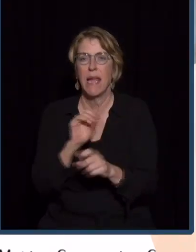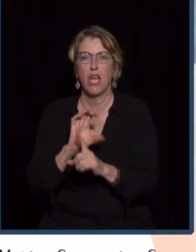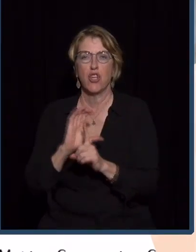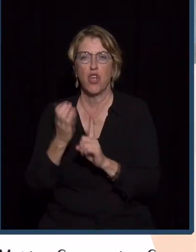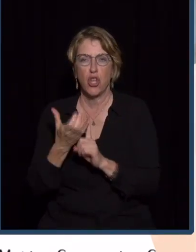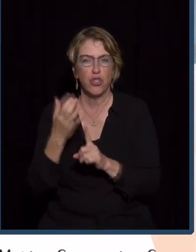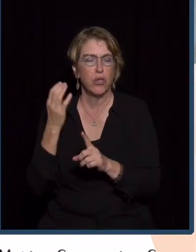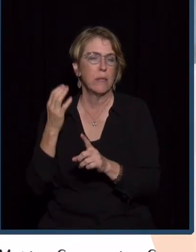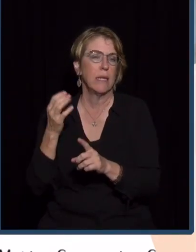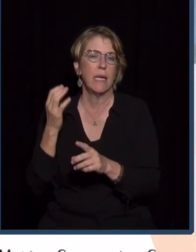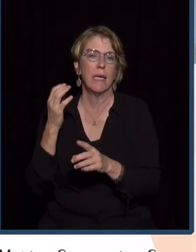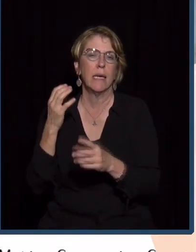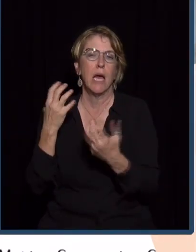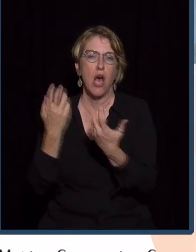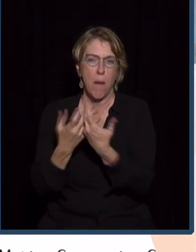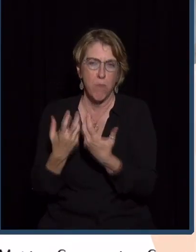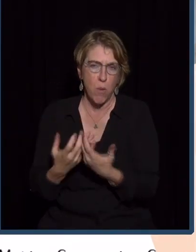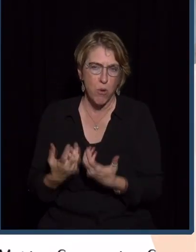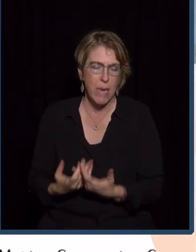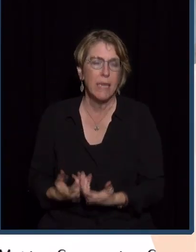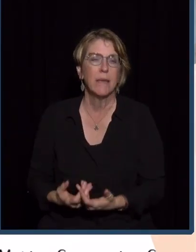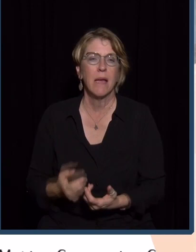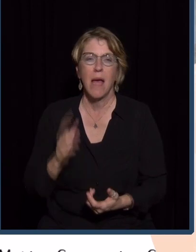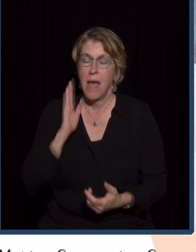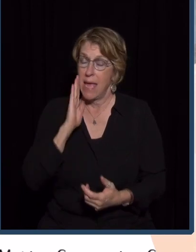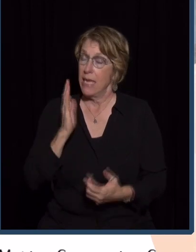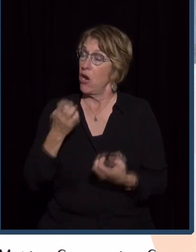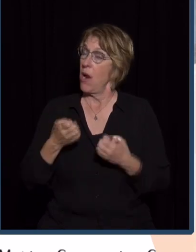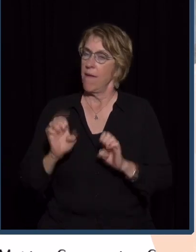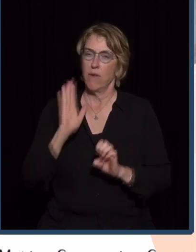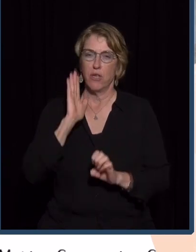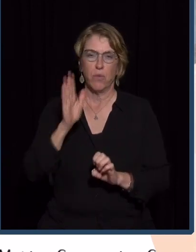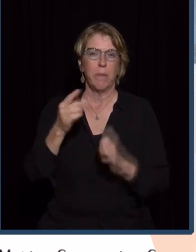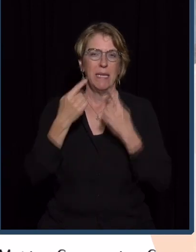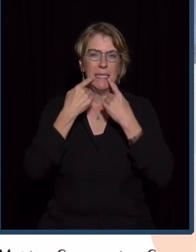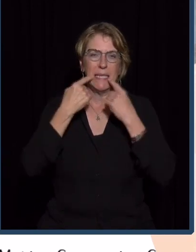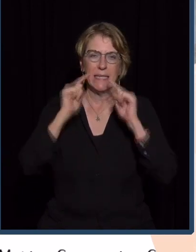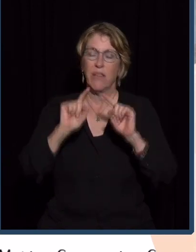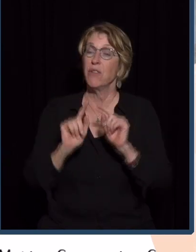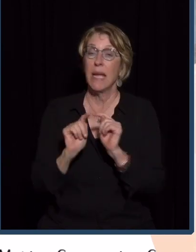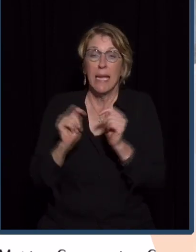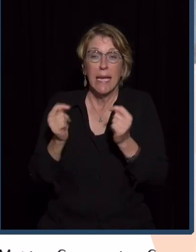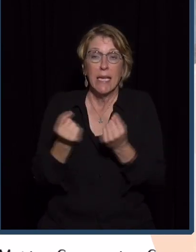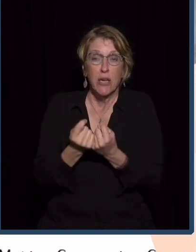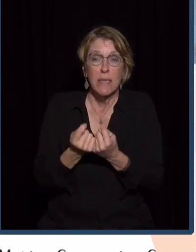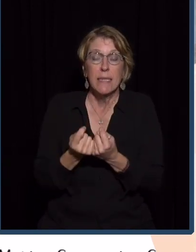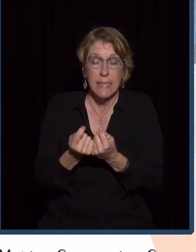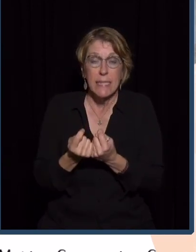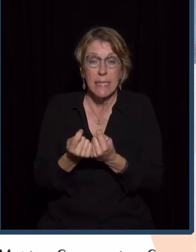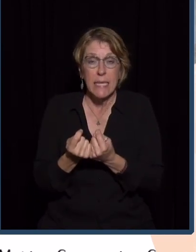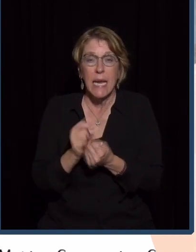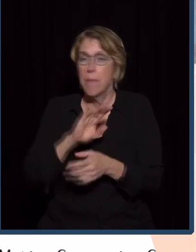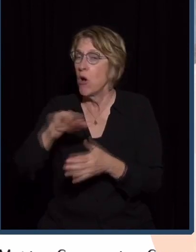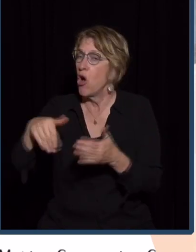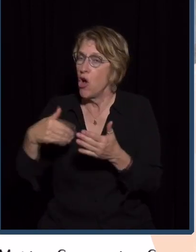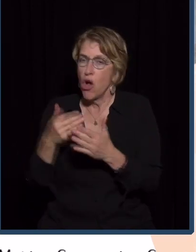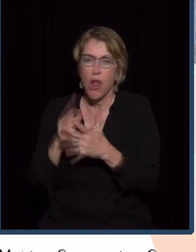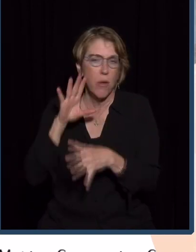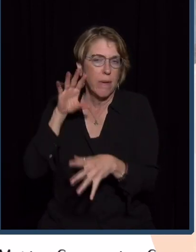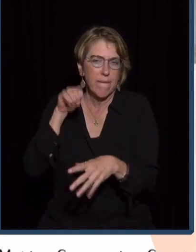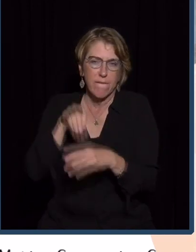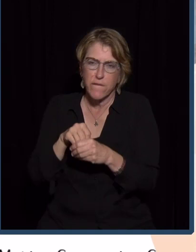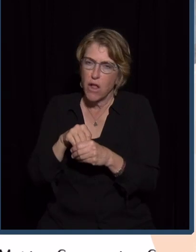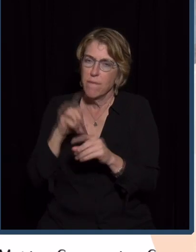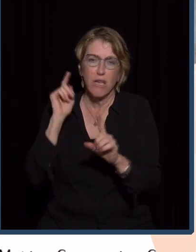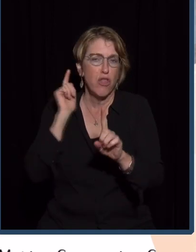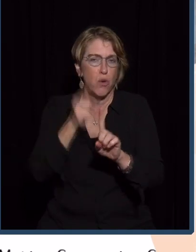am confident with your help, our efforts will achieve these goals, and our entire team is committed to these goals as well. Tonight, our